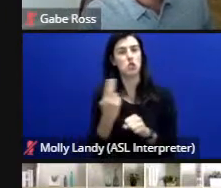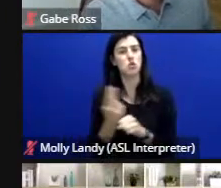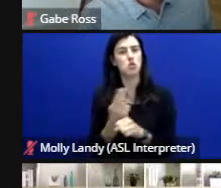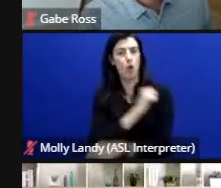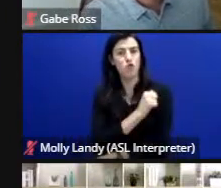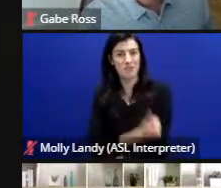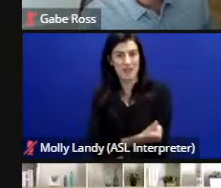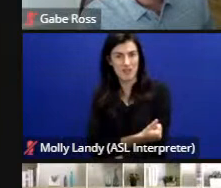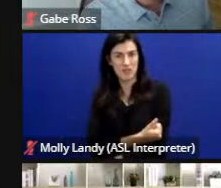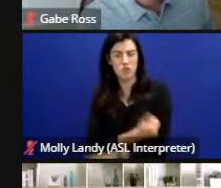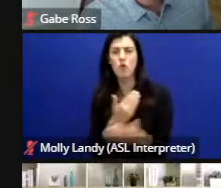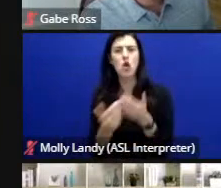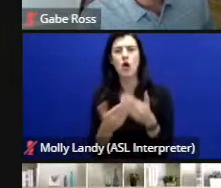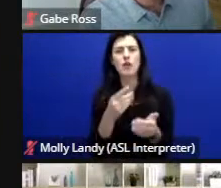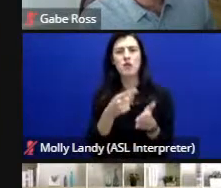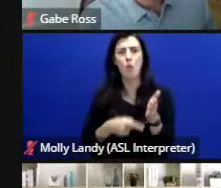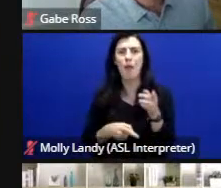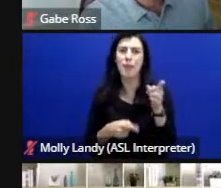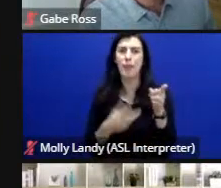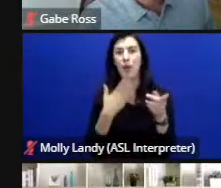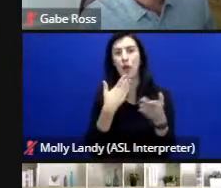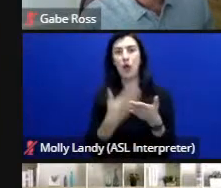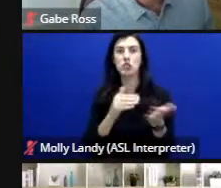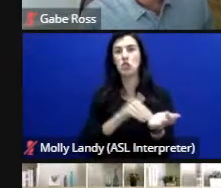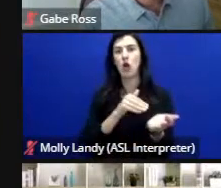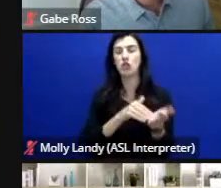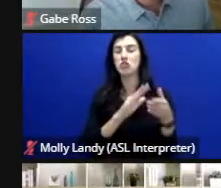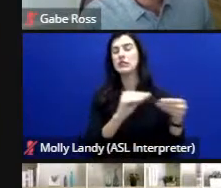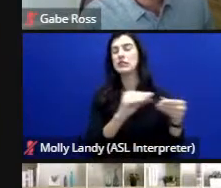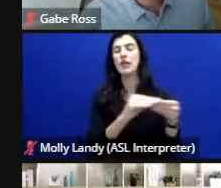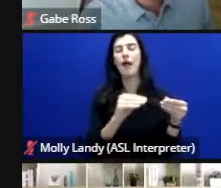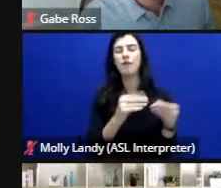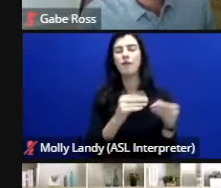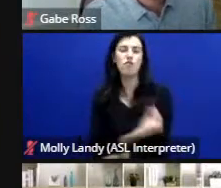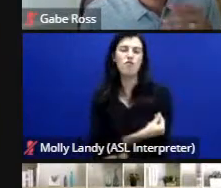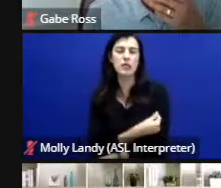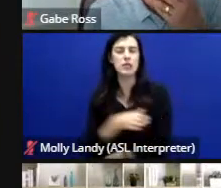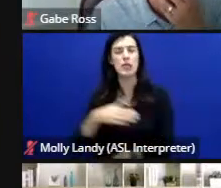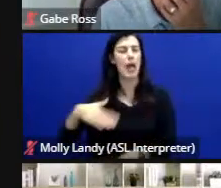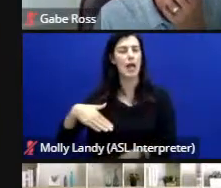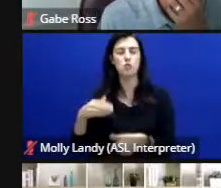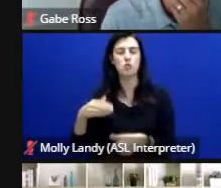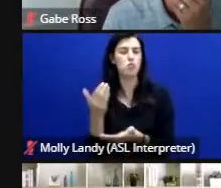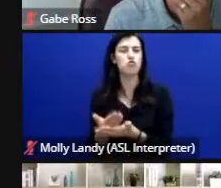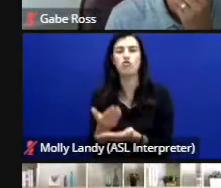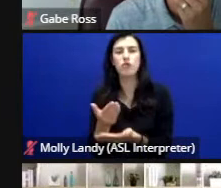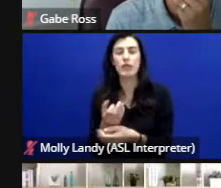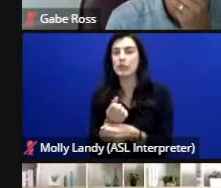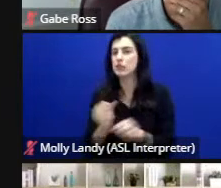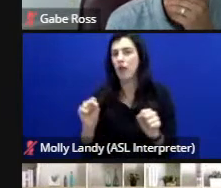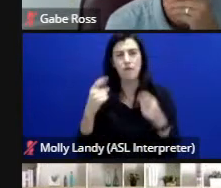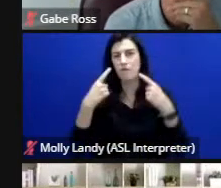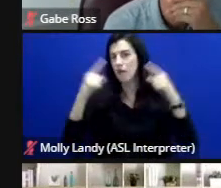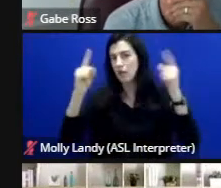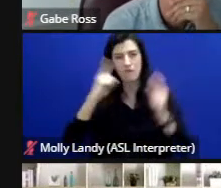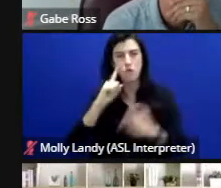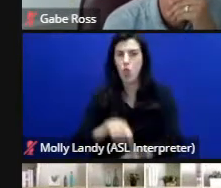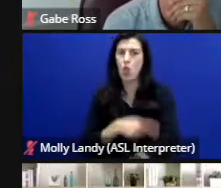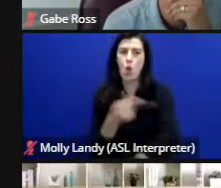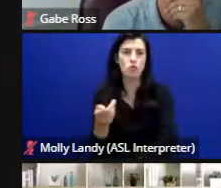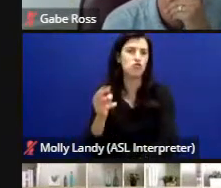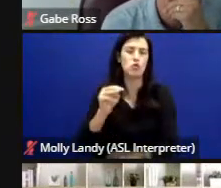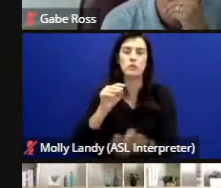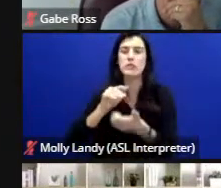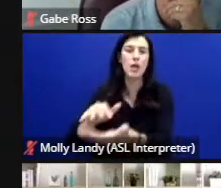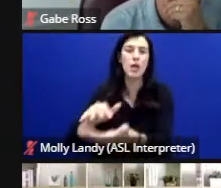good doctor said, they have not been proven as safe and effective for a long-term study. There are many side effects that we do not know